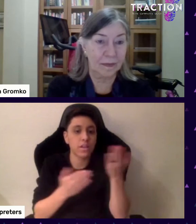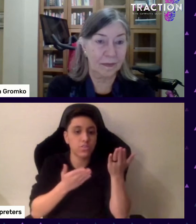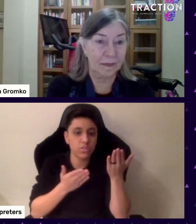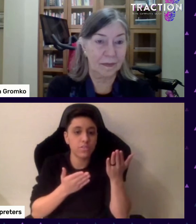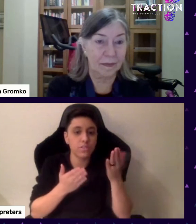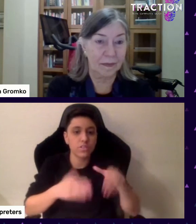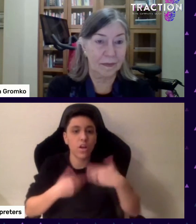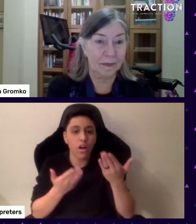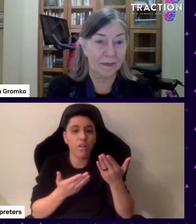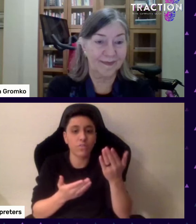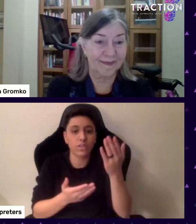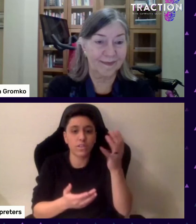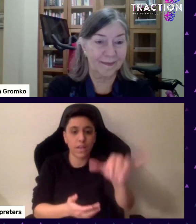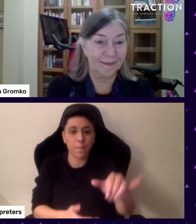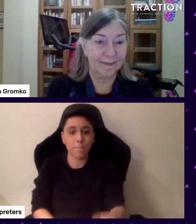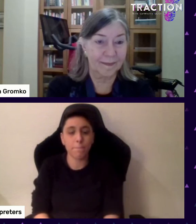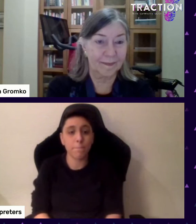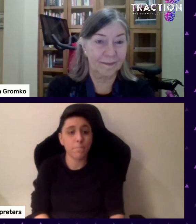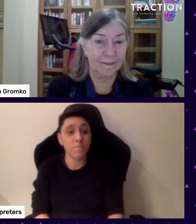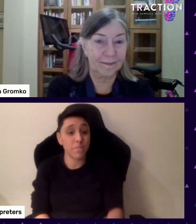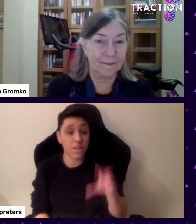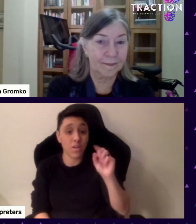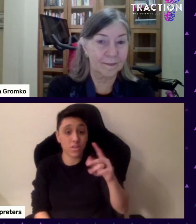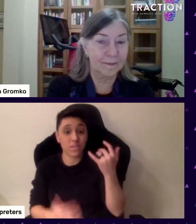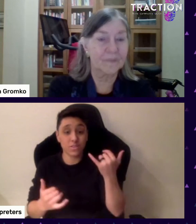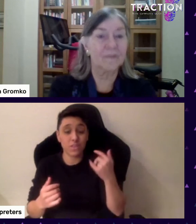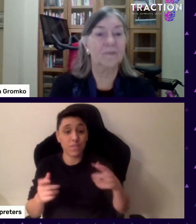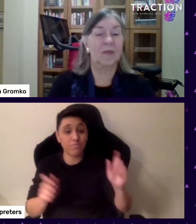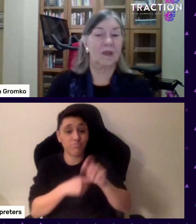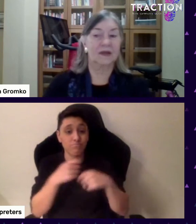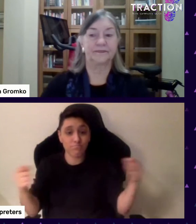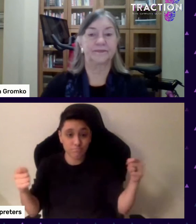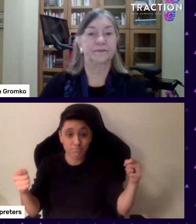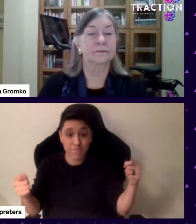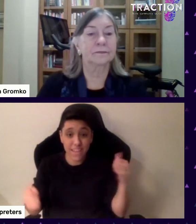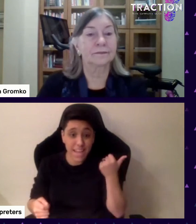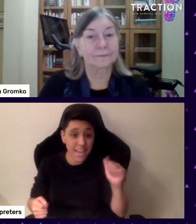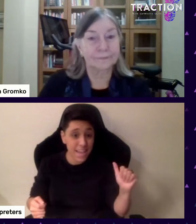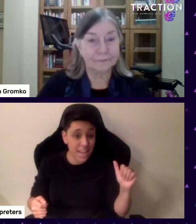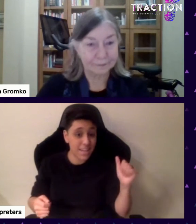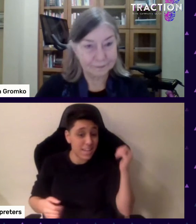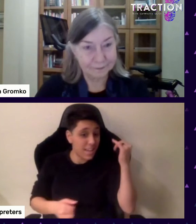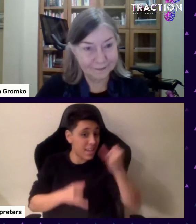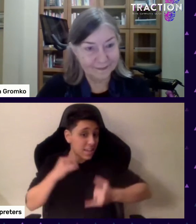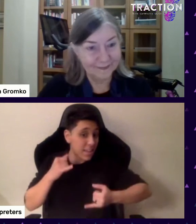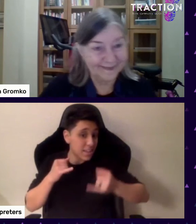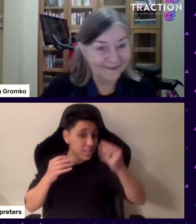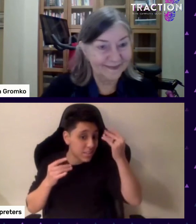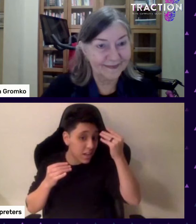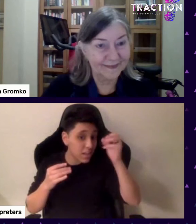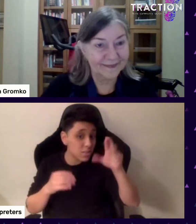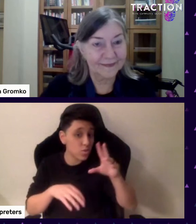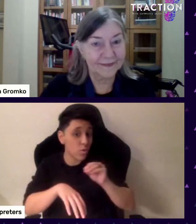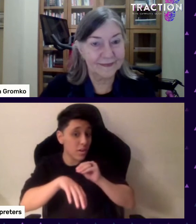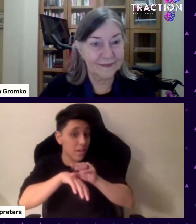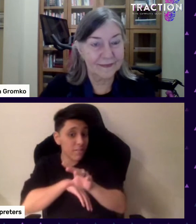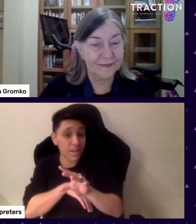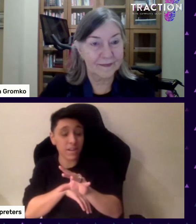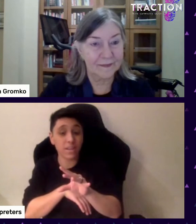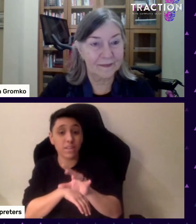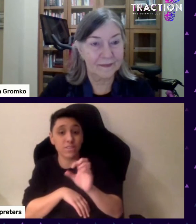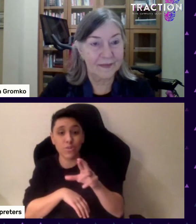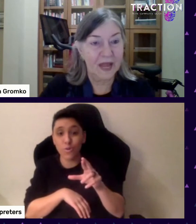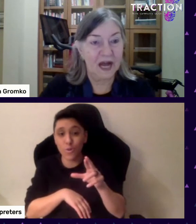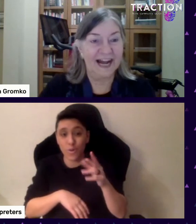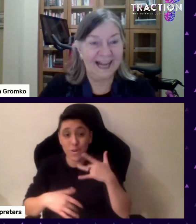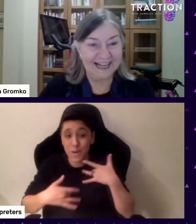Okay, so to wrap up, any parting thoughts or advice or snide